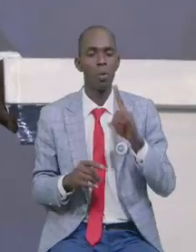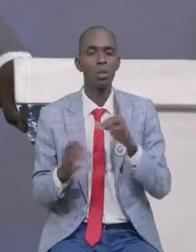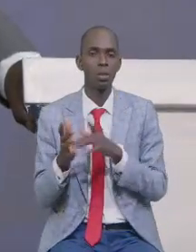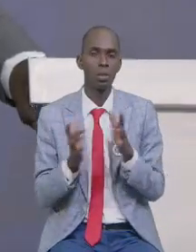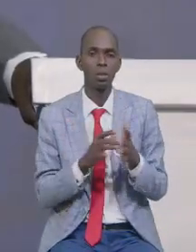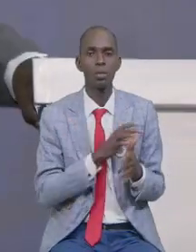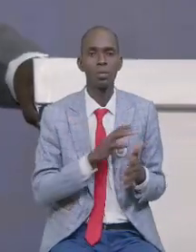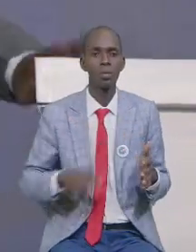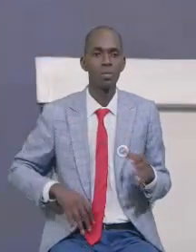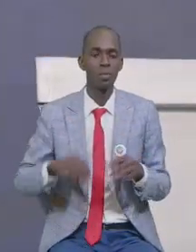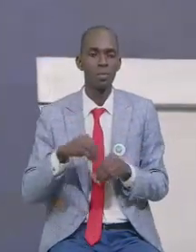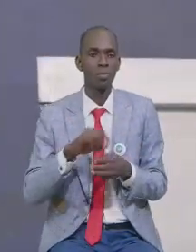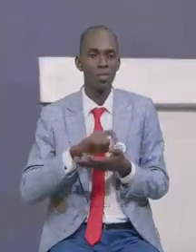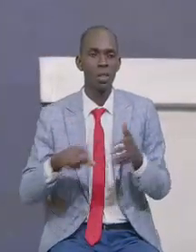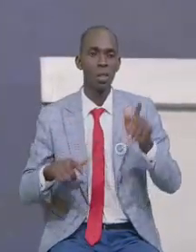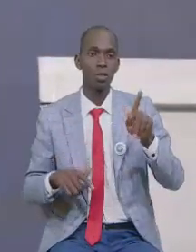And then